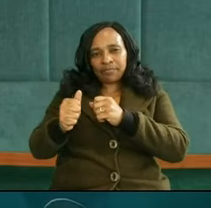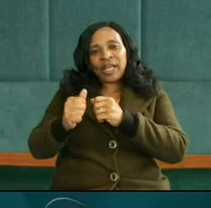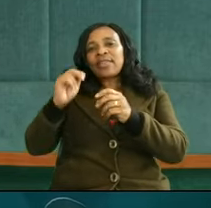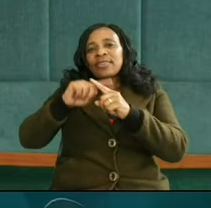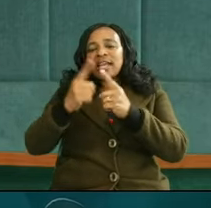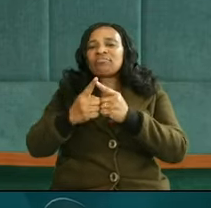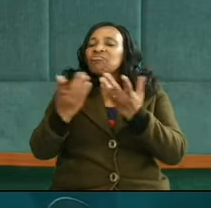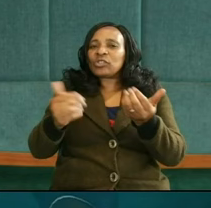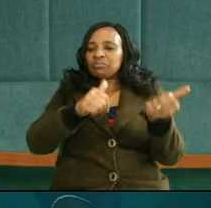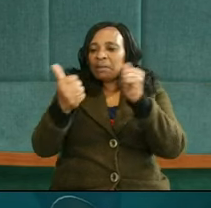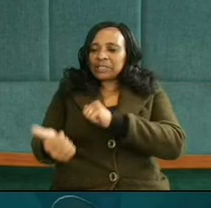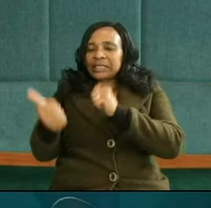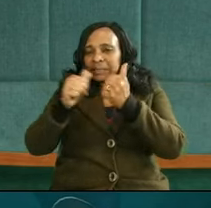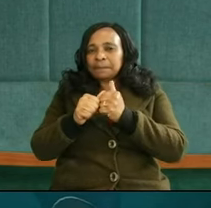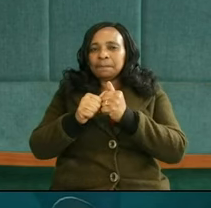baptized.